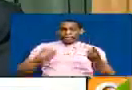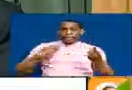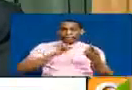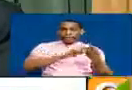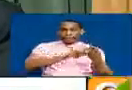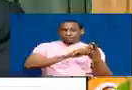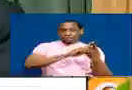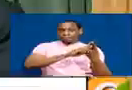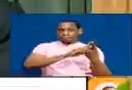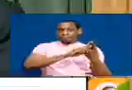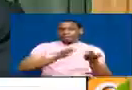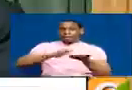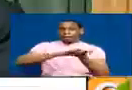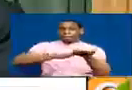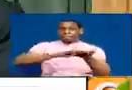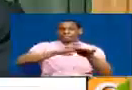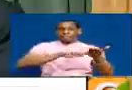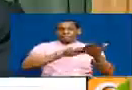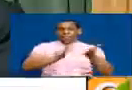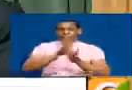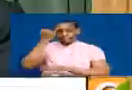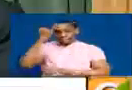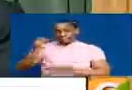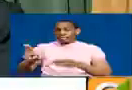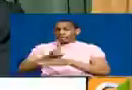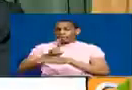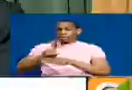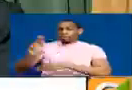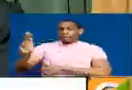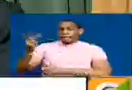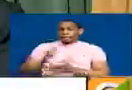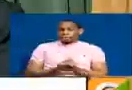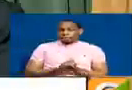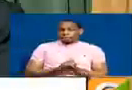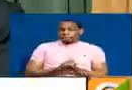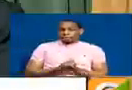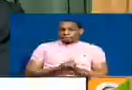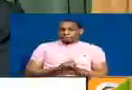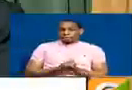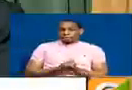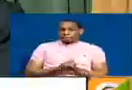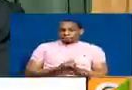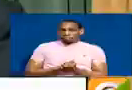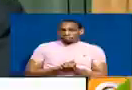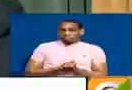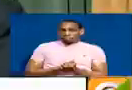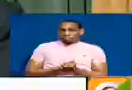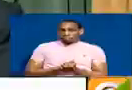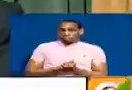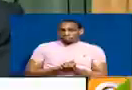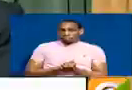1. The basic structure doctrine is applicable in Kenya. Sichale J.A.